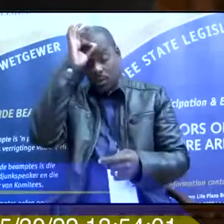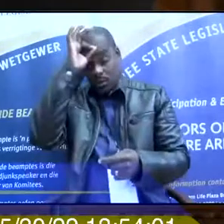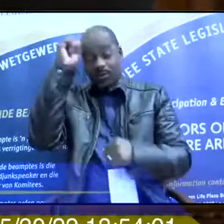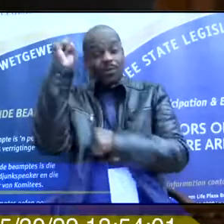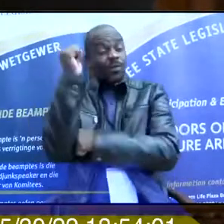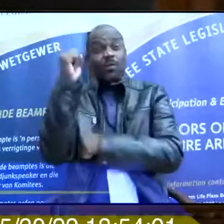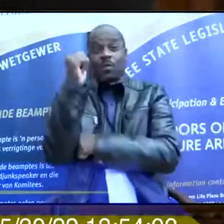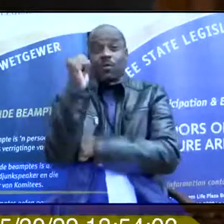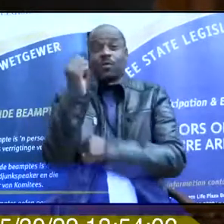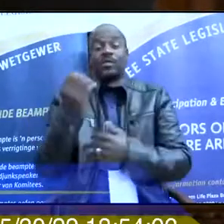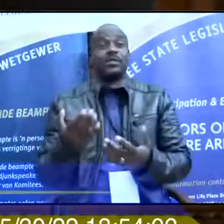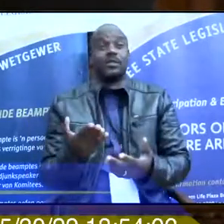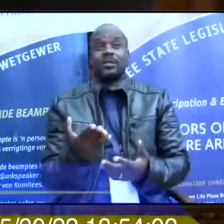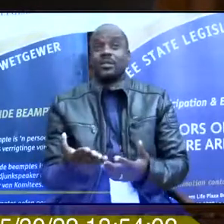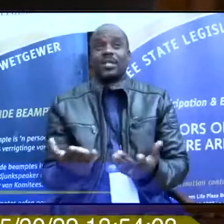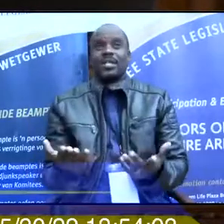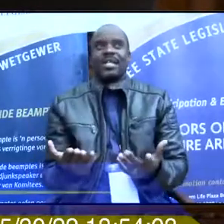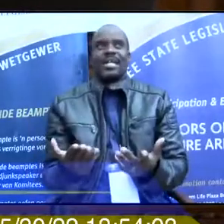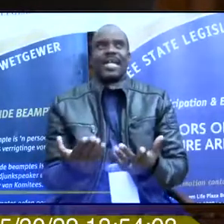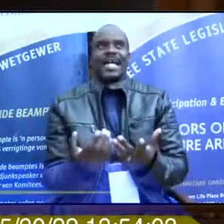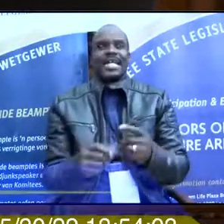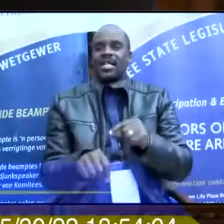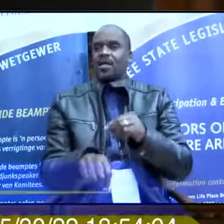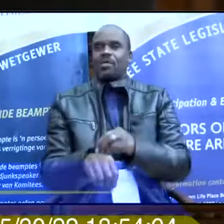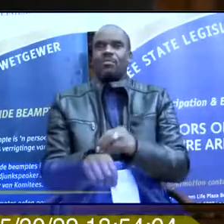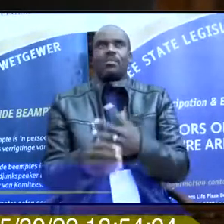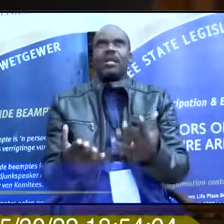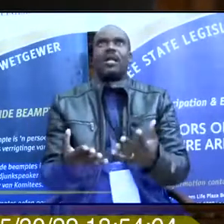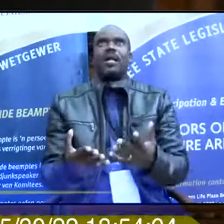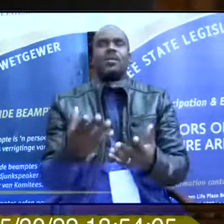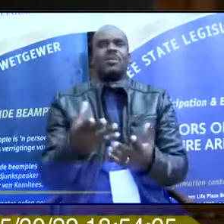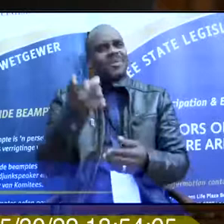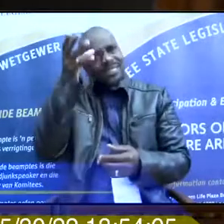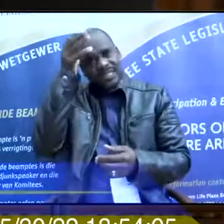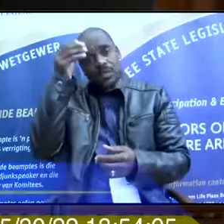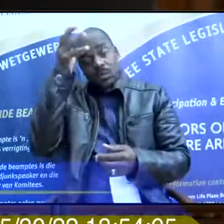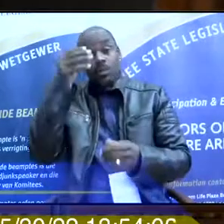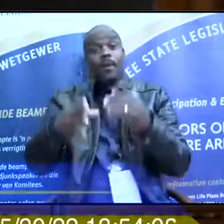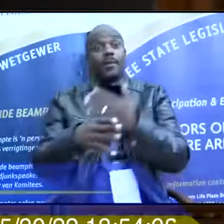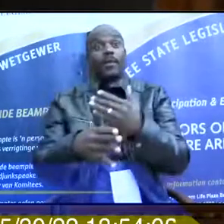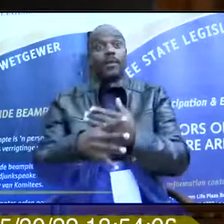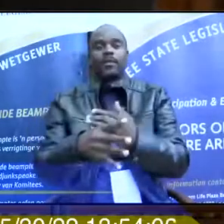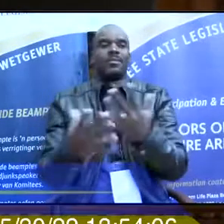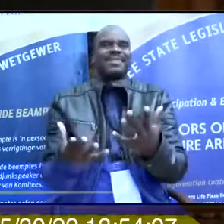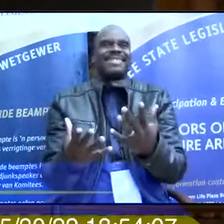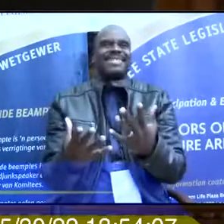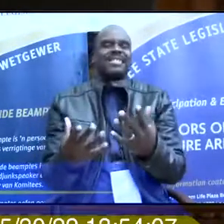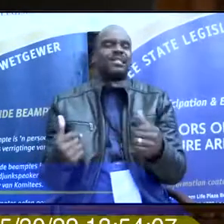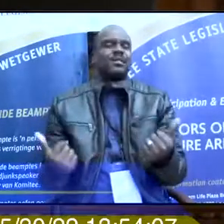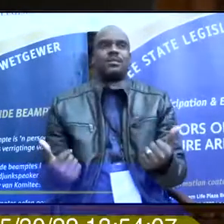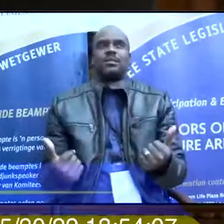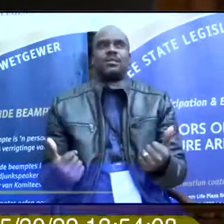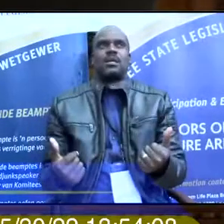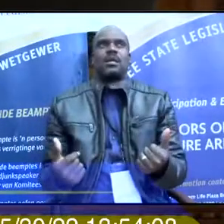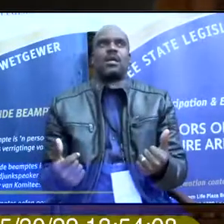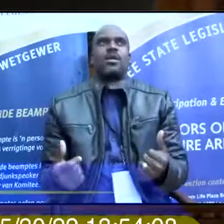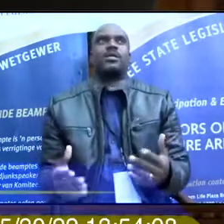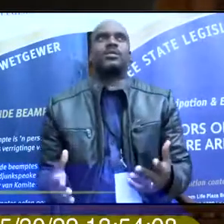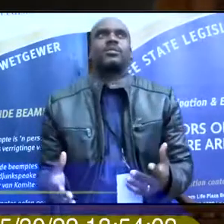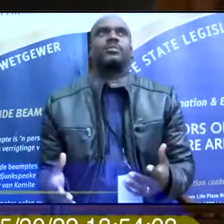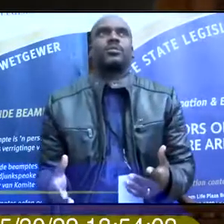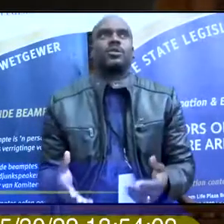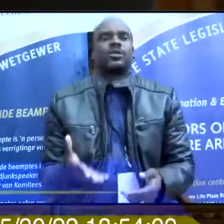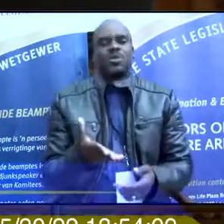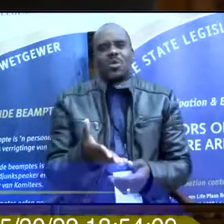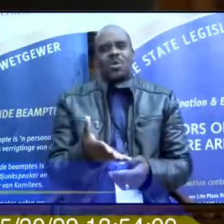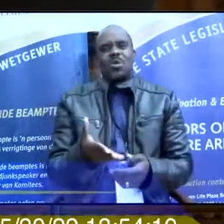raised a concern or an experience yesterday i received a call when you check hobstart itself is more